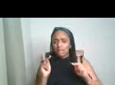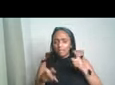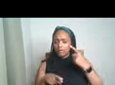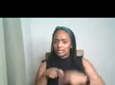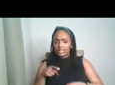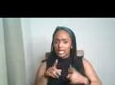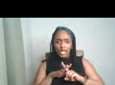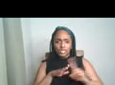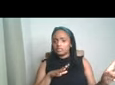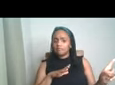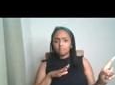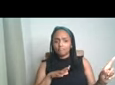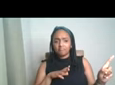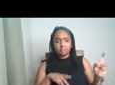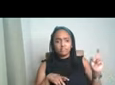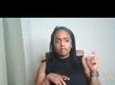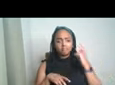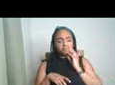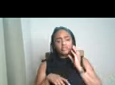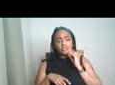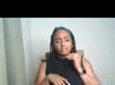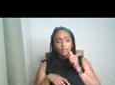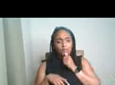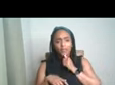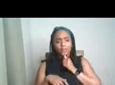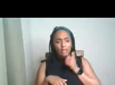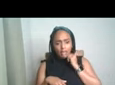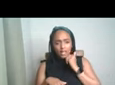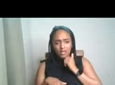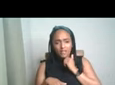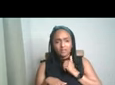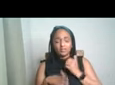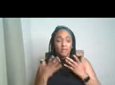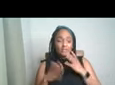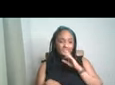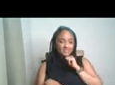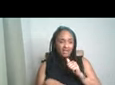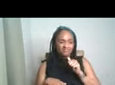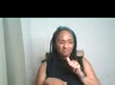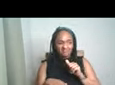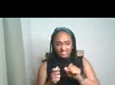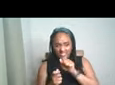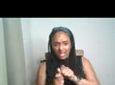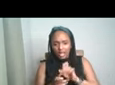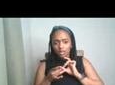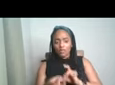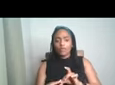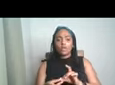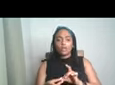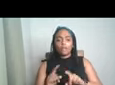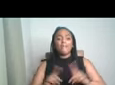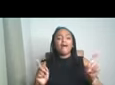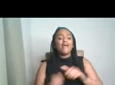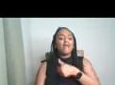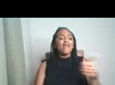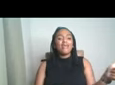So it's not at all directly related, but anything you can use to empathize. And you don't even have to share